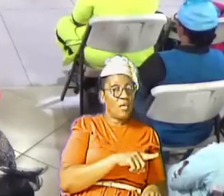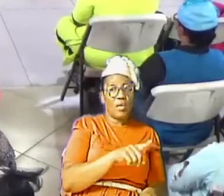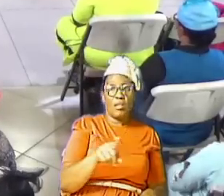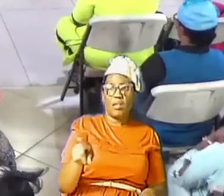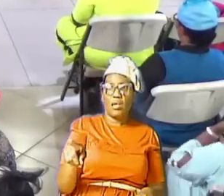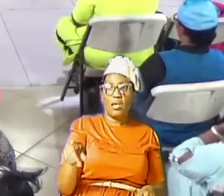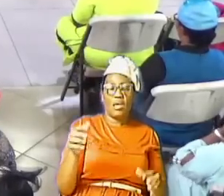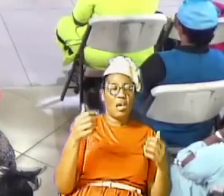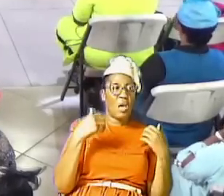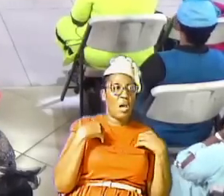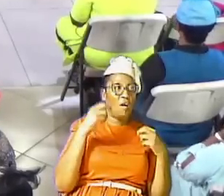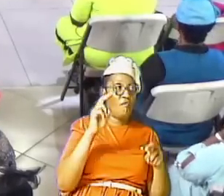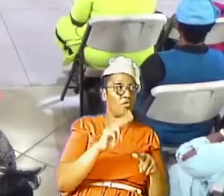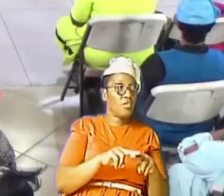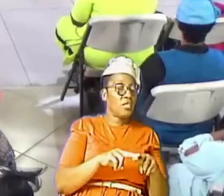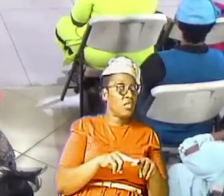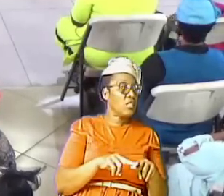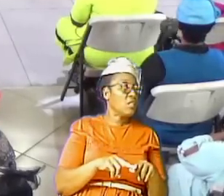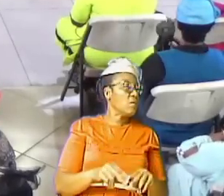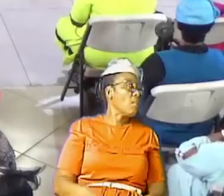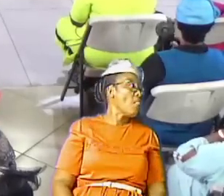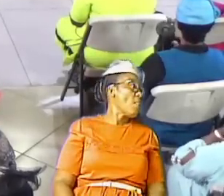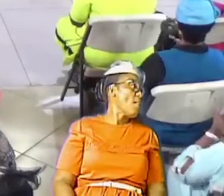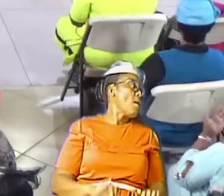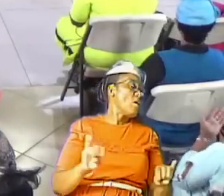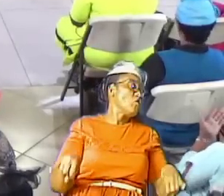problem. Just worship God.